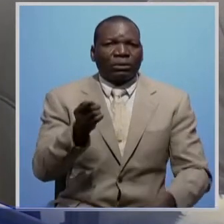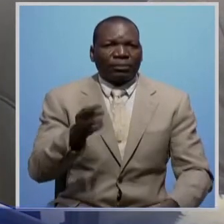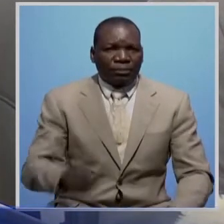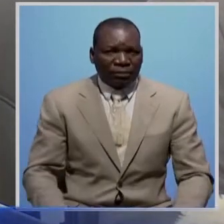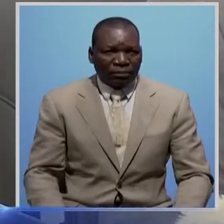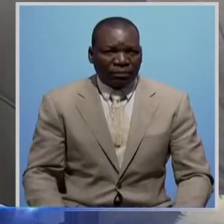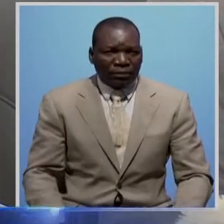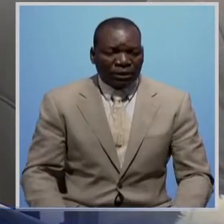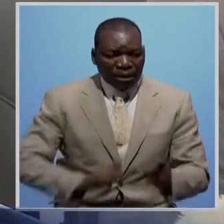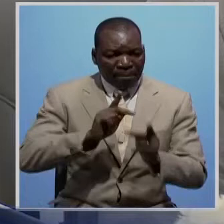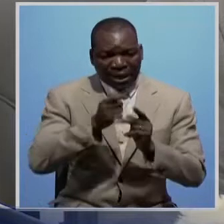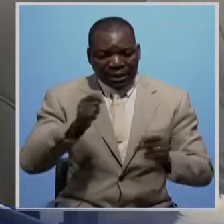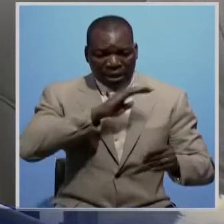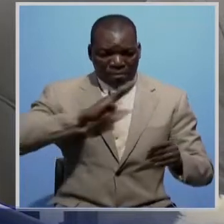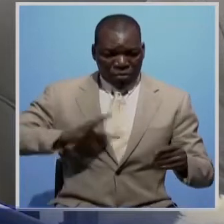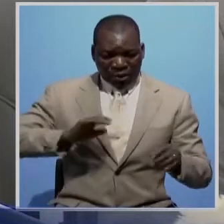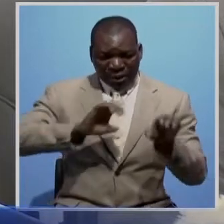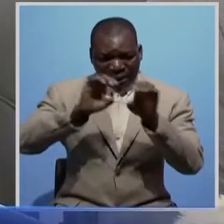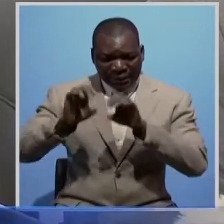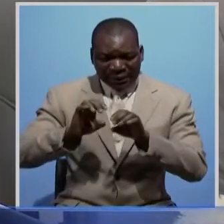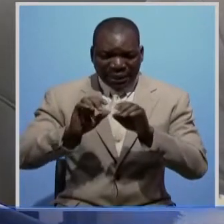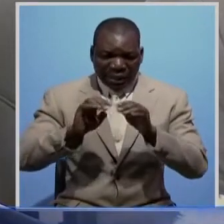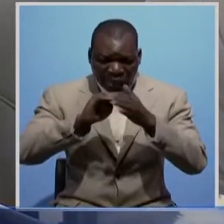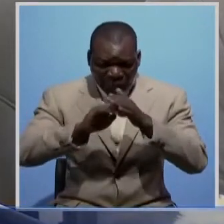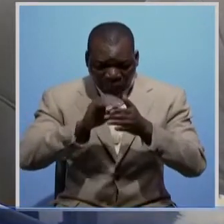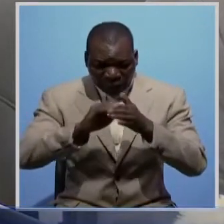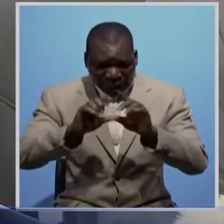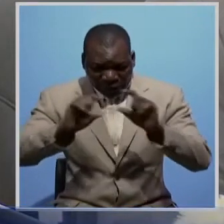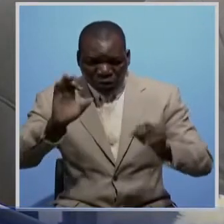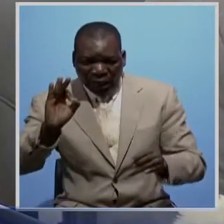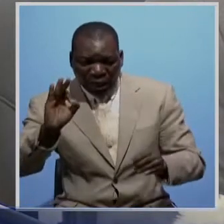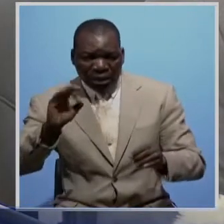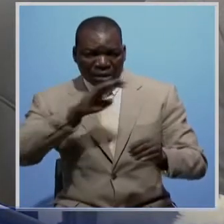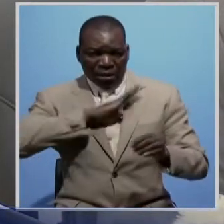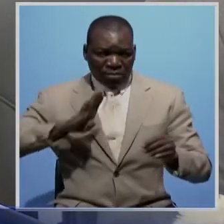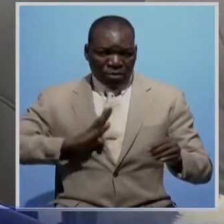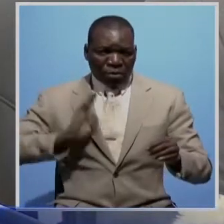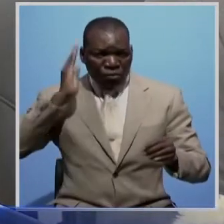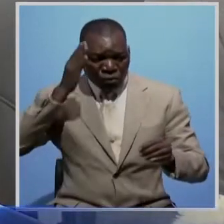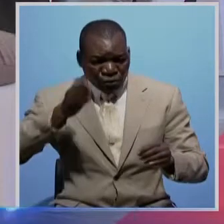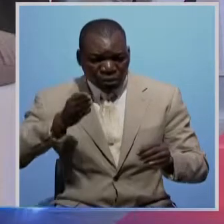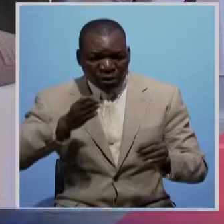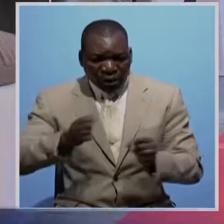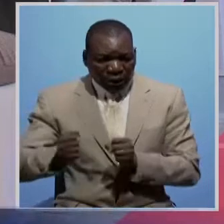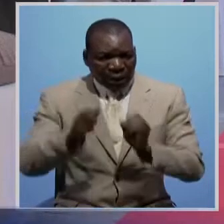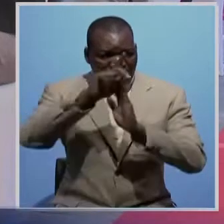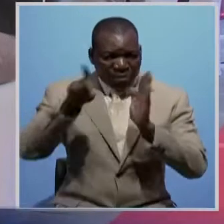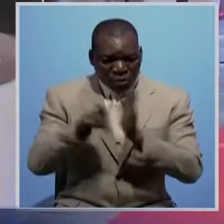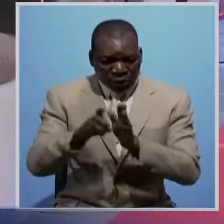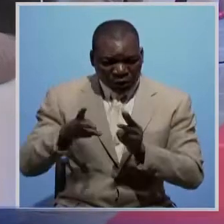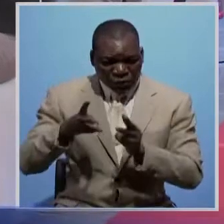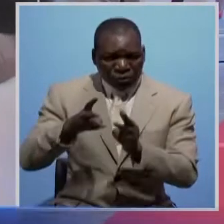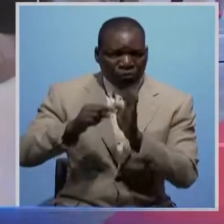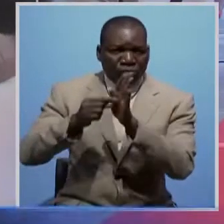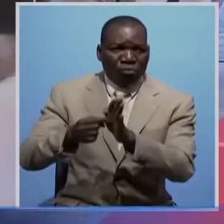Similar to other boards, the Act under Section 9, this board shall provide strategic policy direction to the